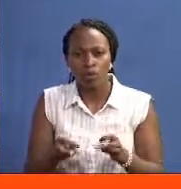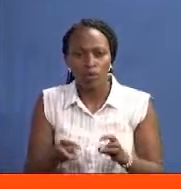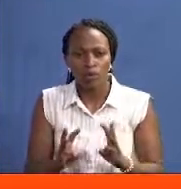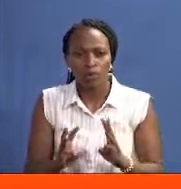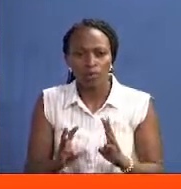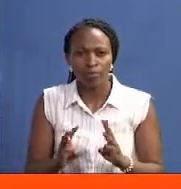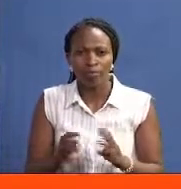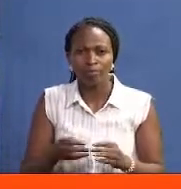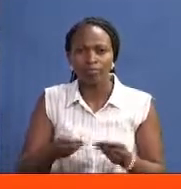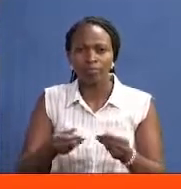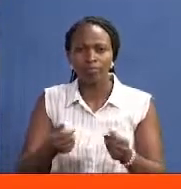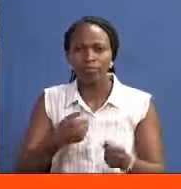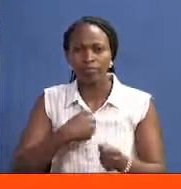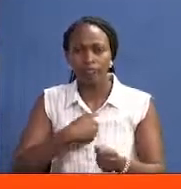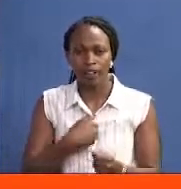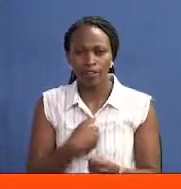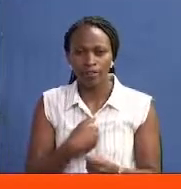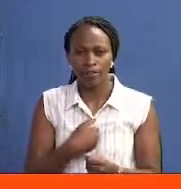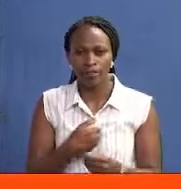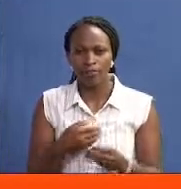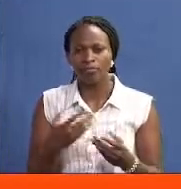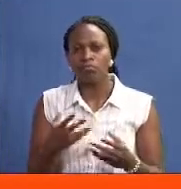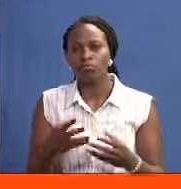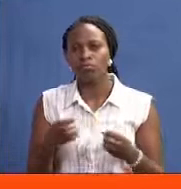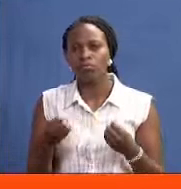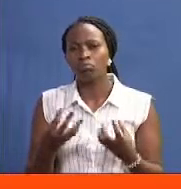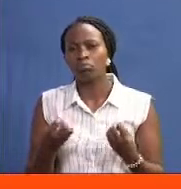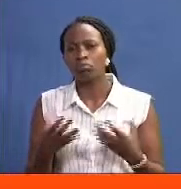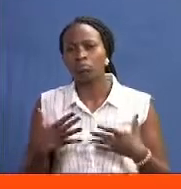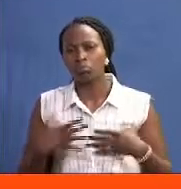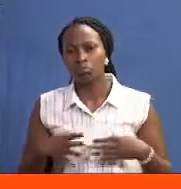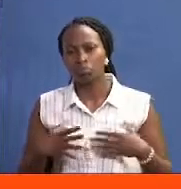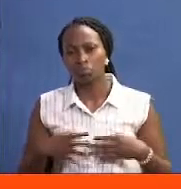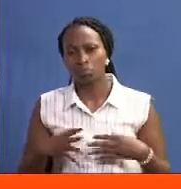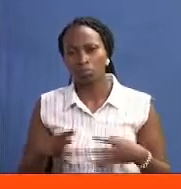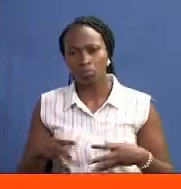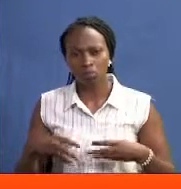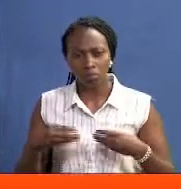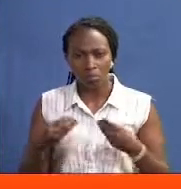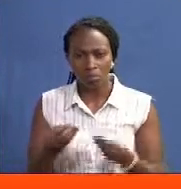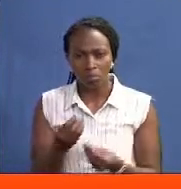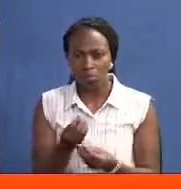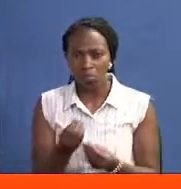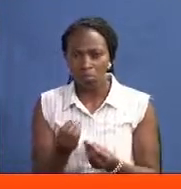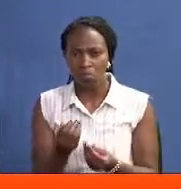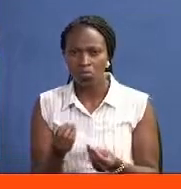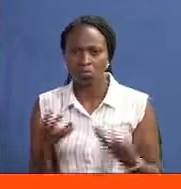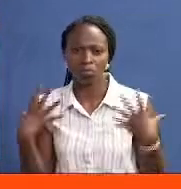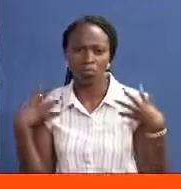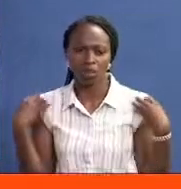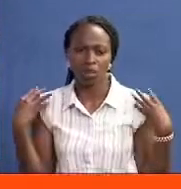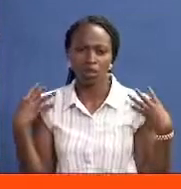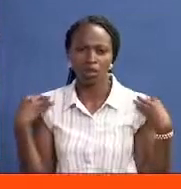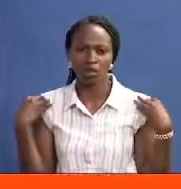have anything. A lot of people became content creators, and by moving into these fields, it also